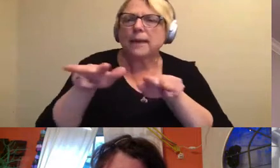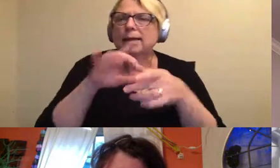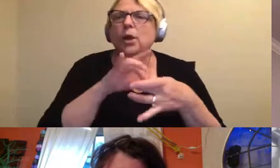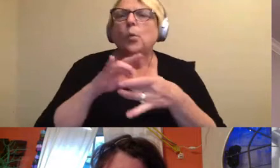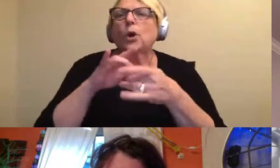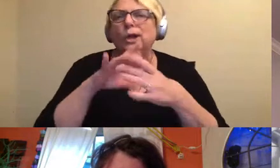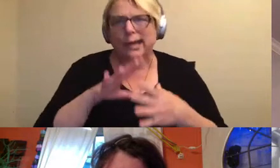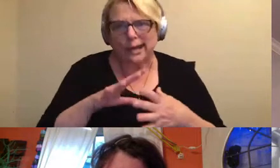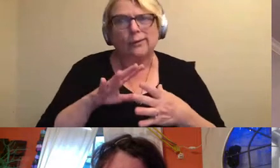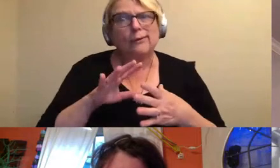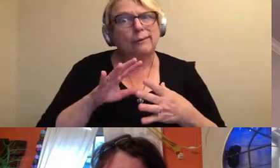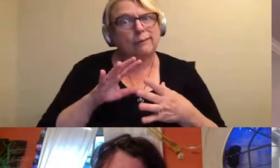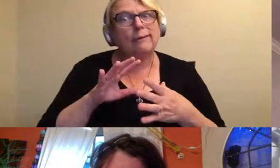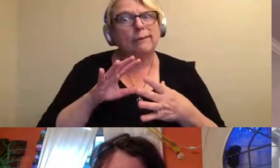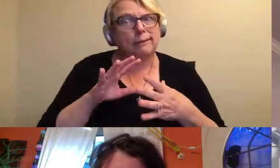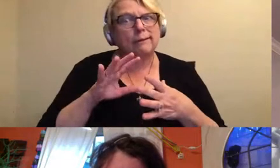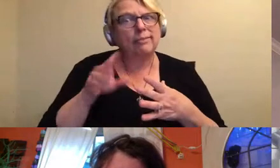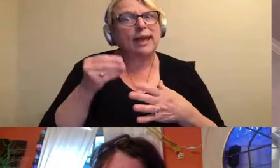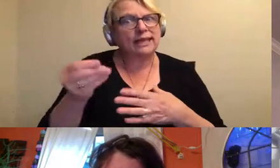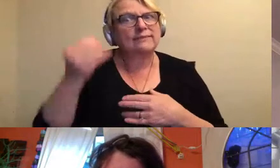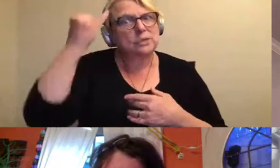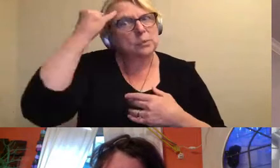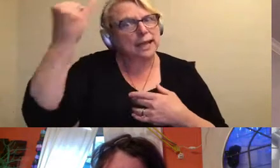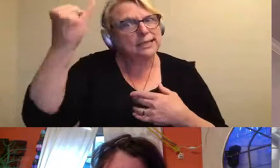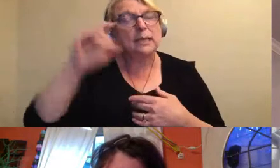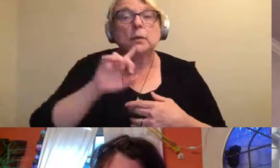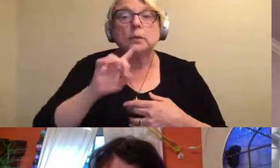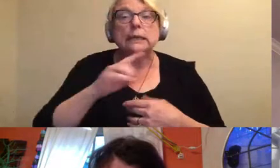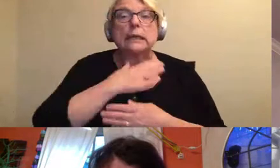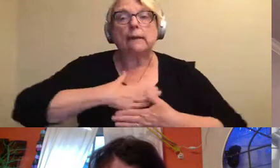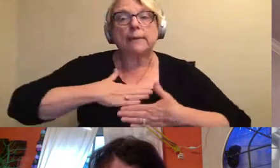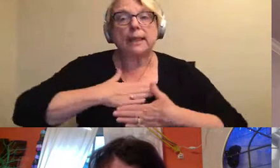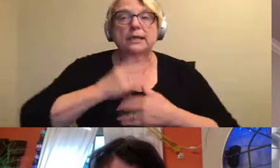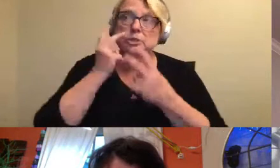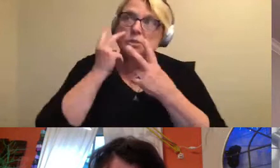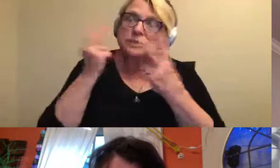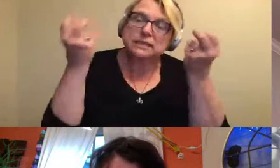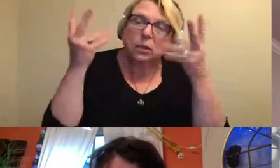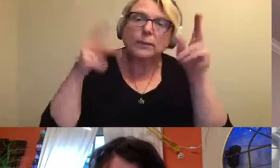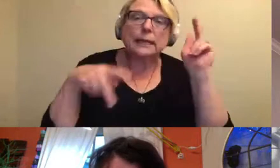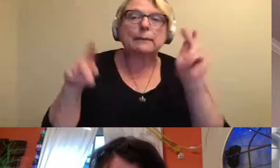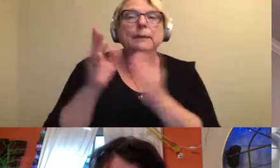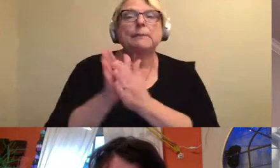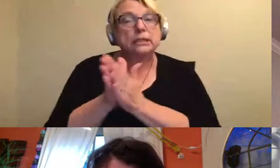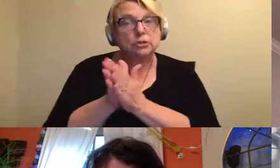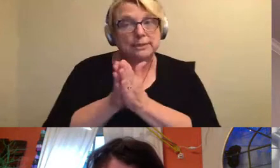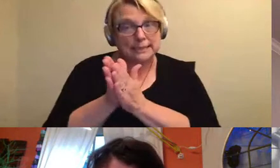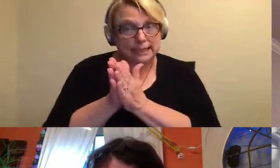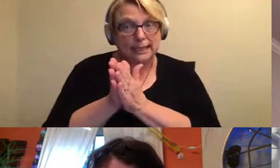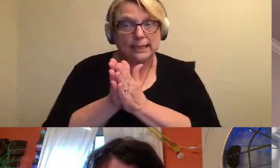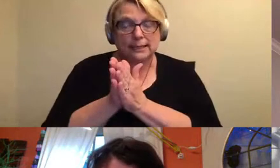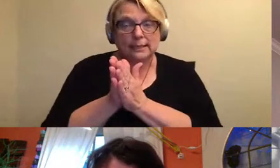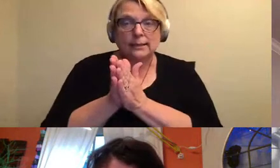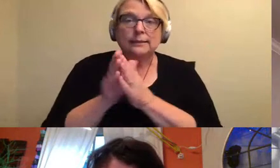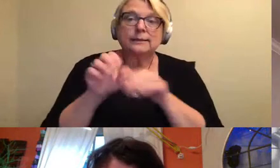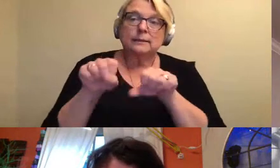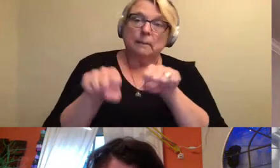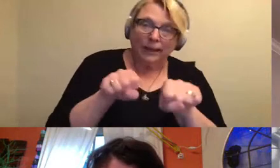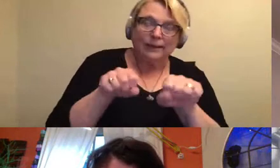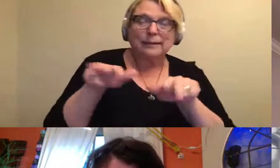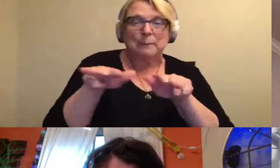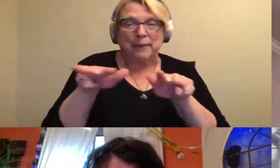And it has been a pleasure to see so many people interested in the Bike Ped Task Force